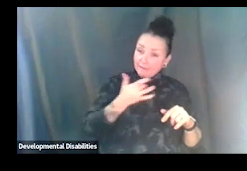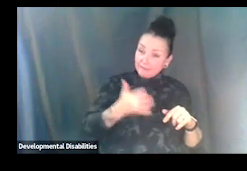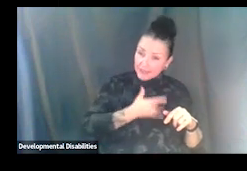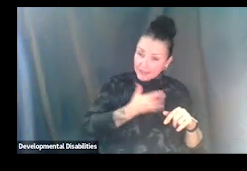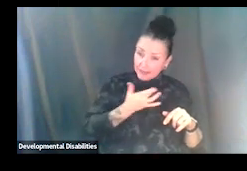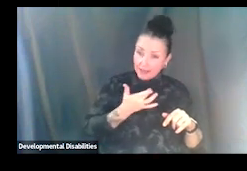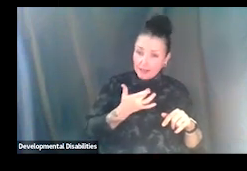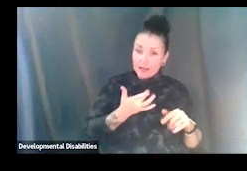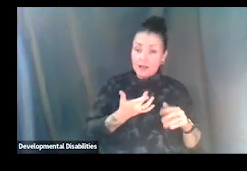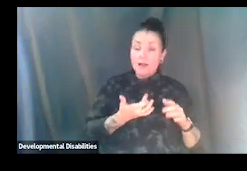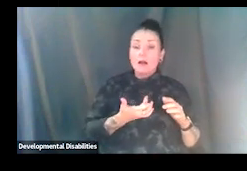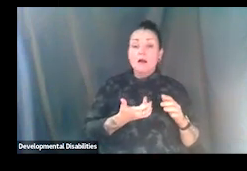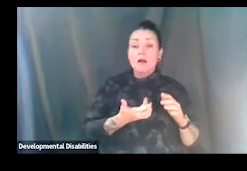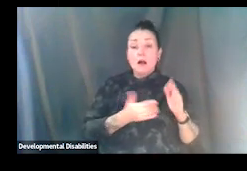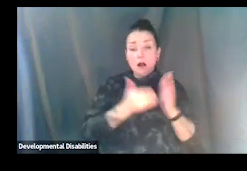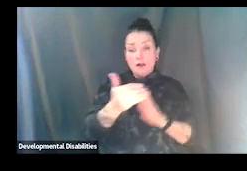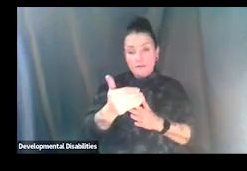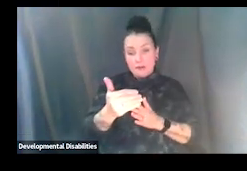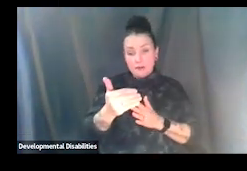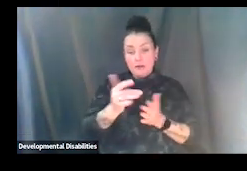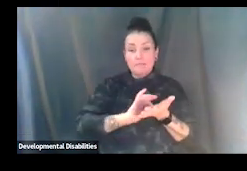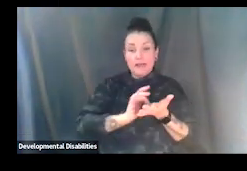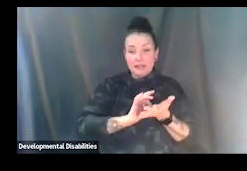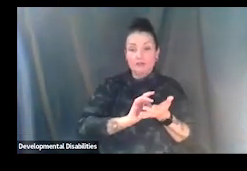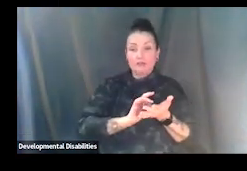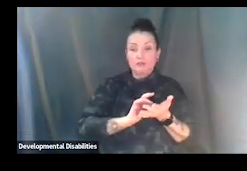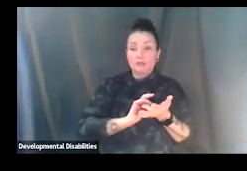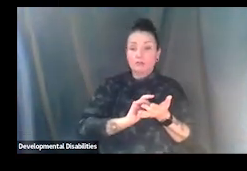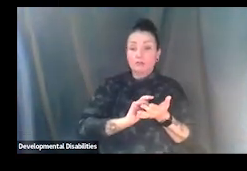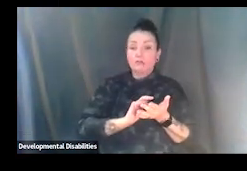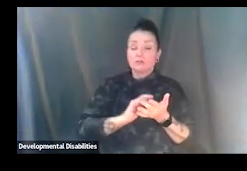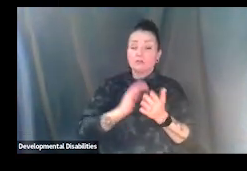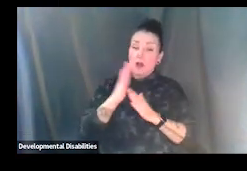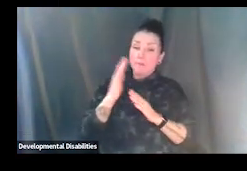that's an idiosyncratic opinion. I think that's what research would support for the most part.